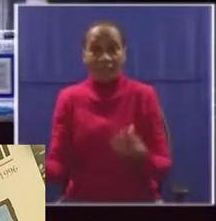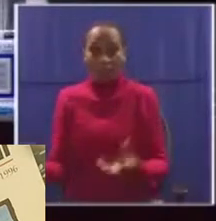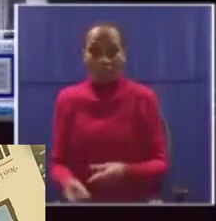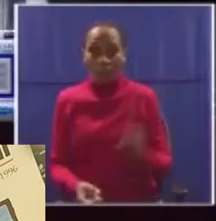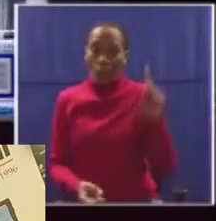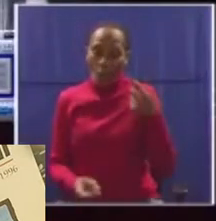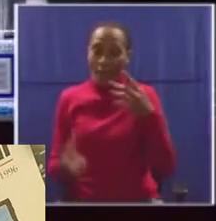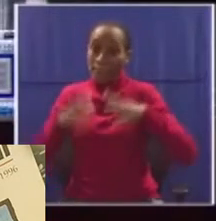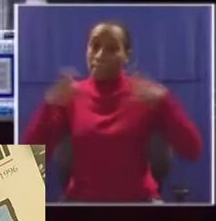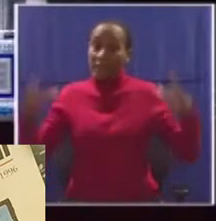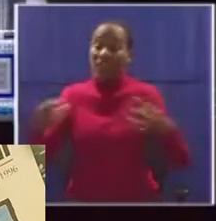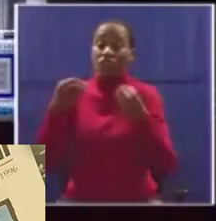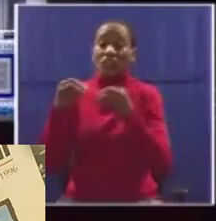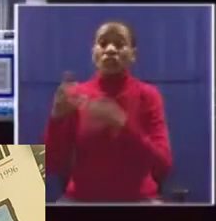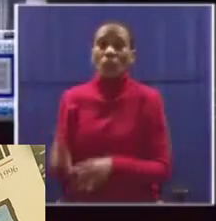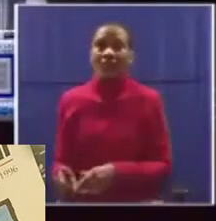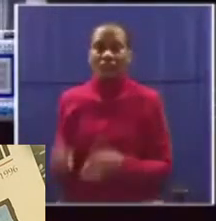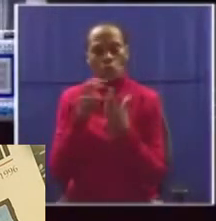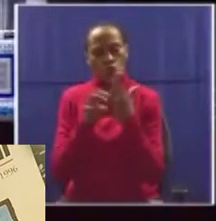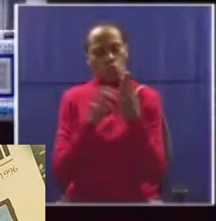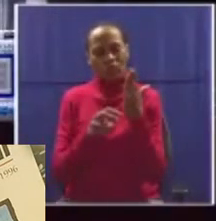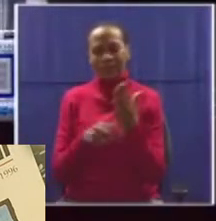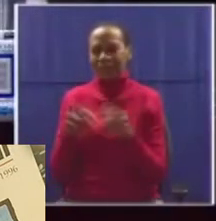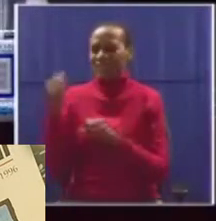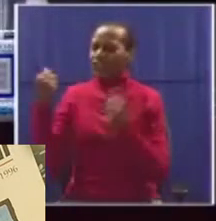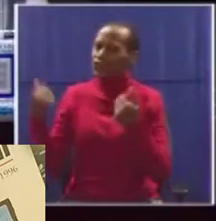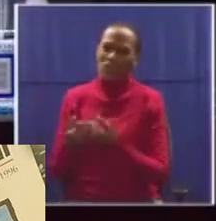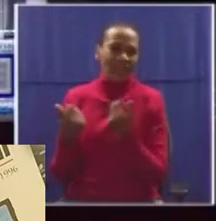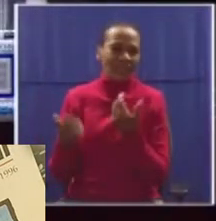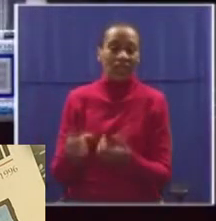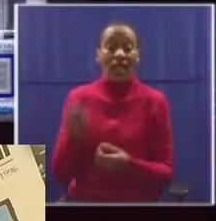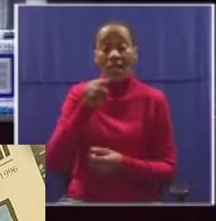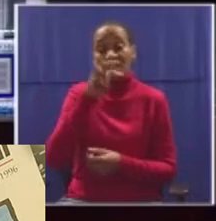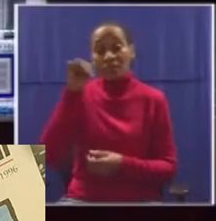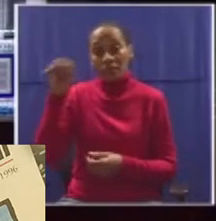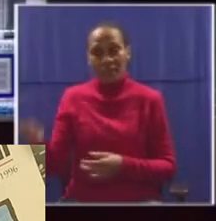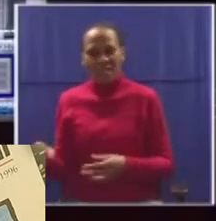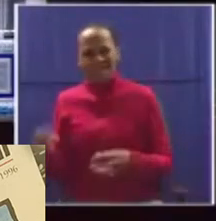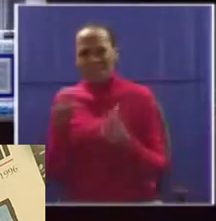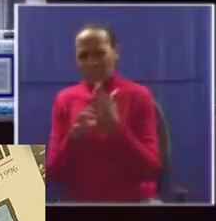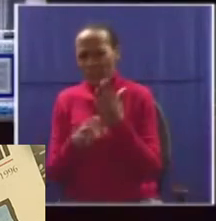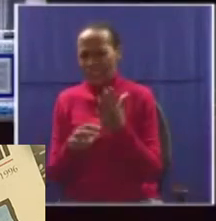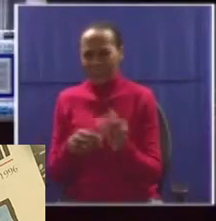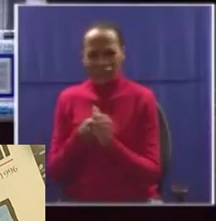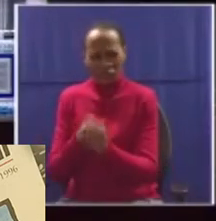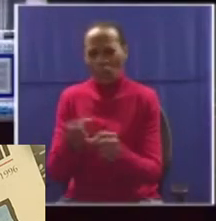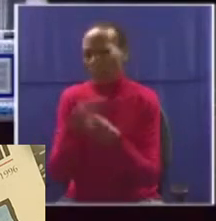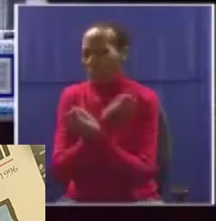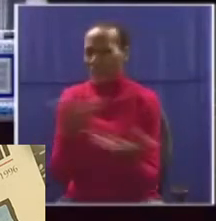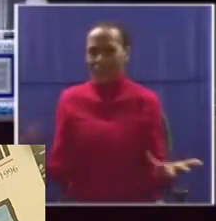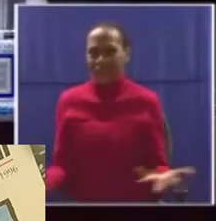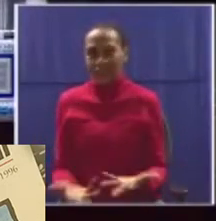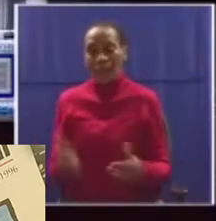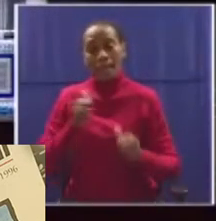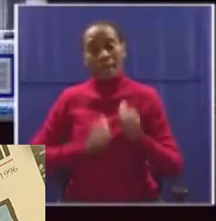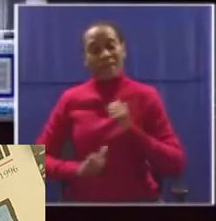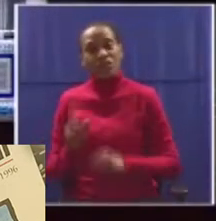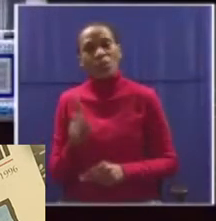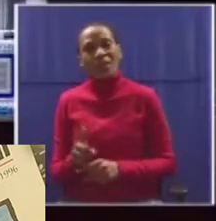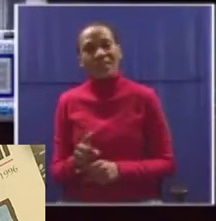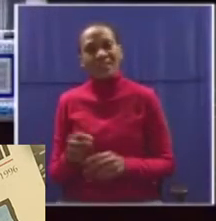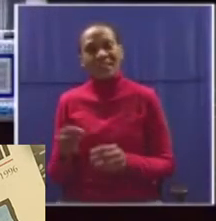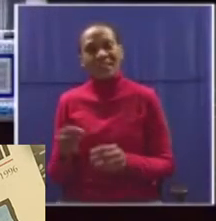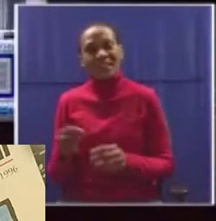one big challenge is the burdens and regulations smmes are often subjected to the practice of extending wage